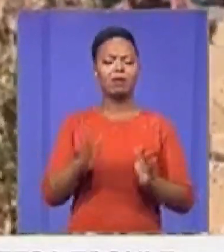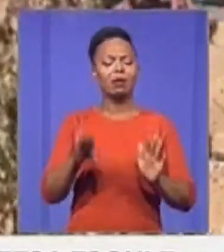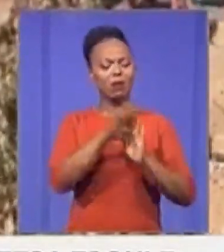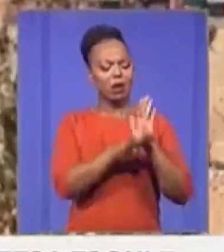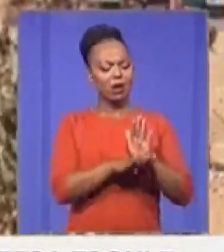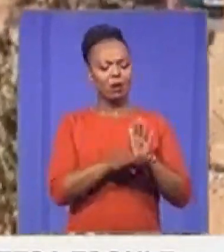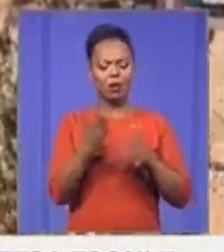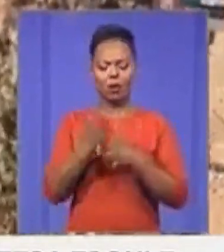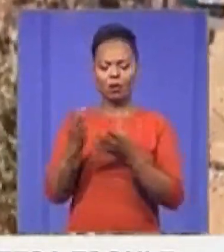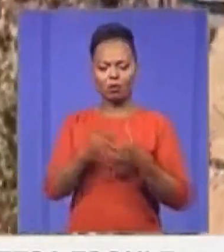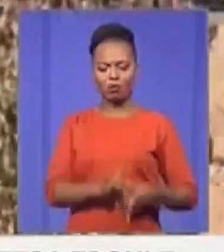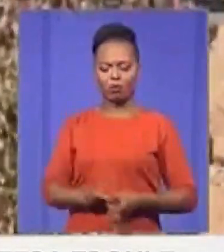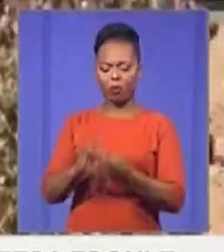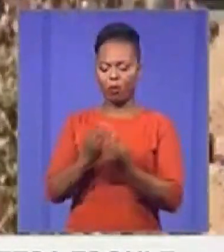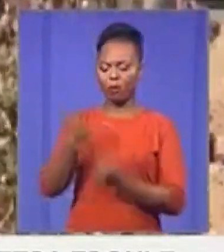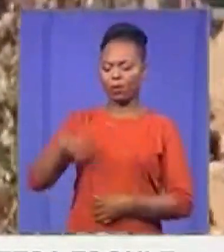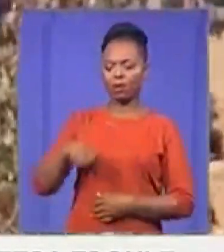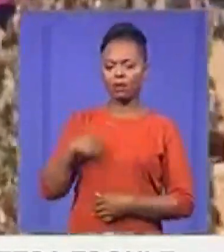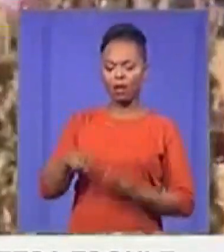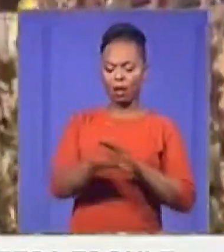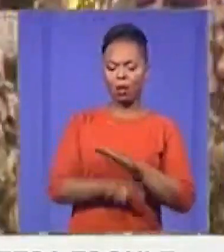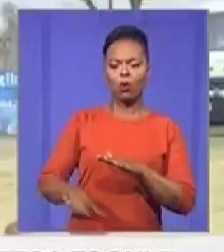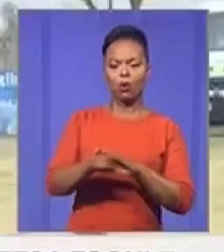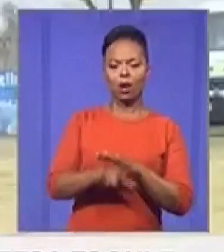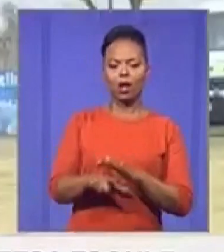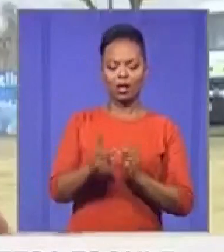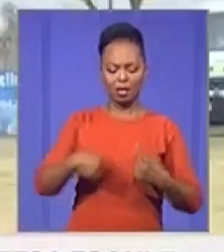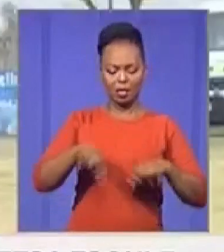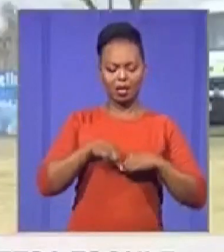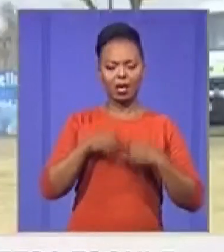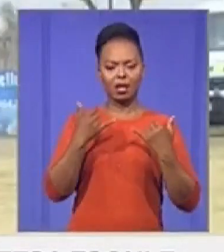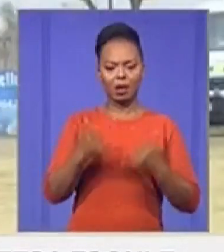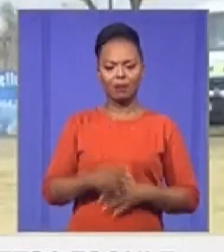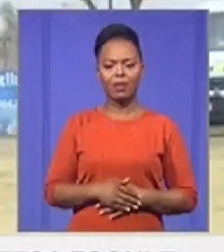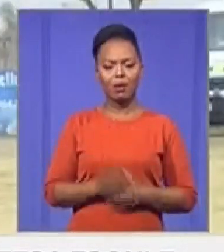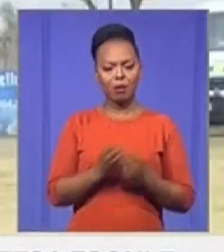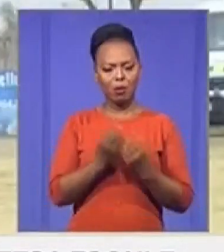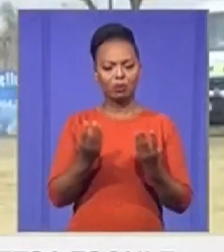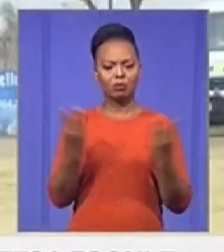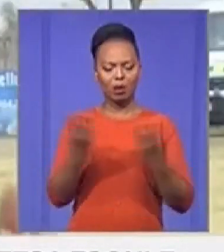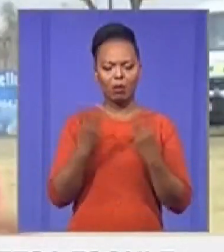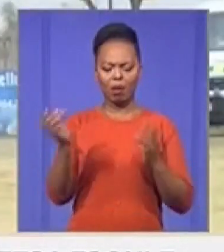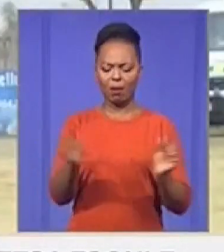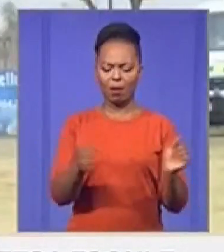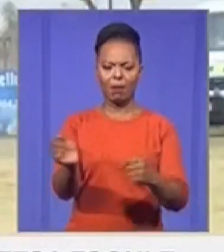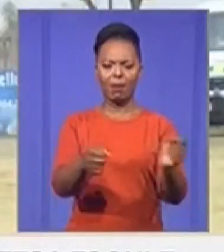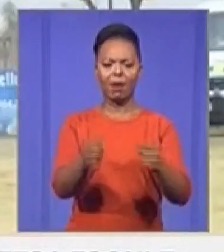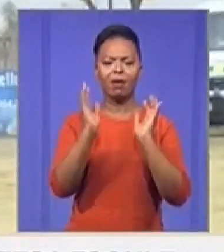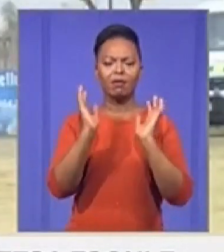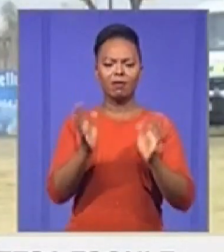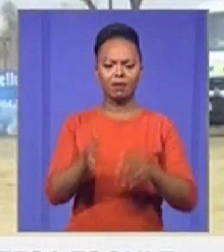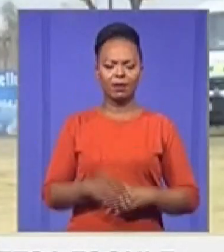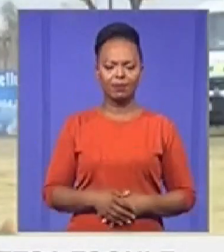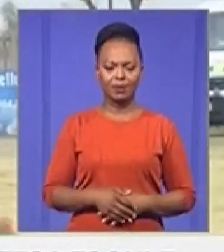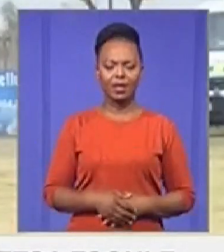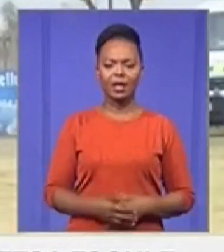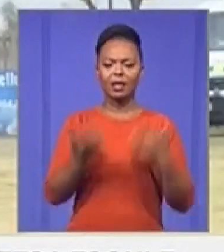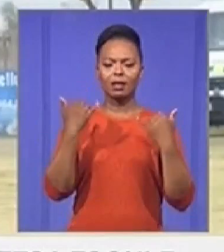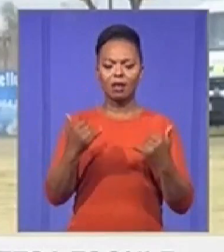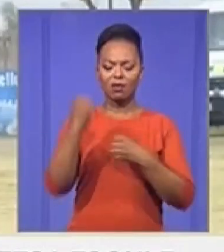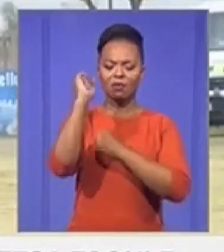le masepala wa rona wa locally le re le sedika go na le batho ba ntsi ba re ba tsentseng mme hela ra dumalana le bona ha re sana